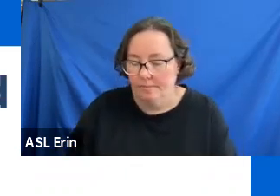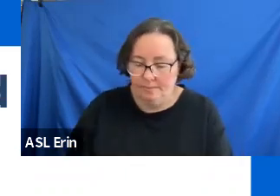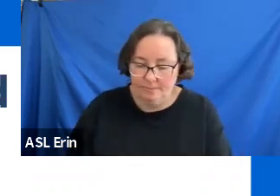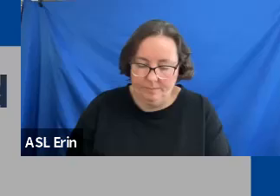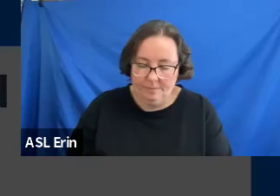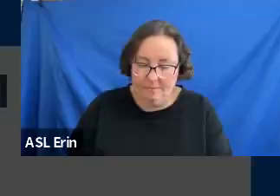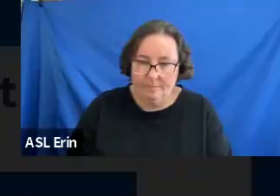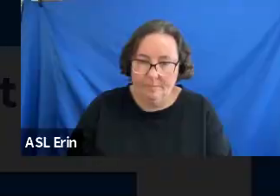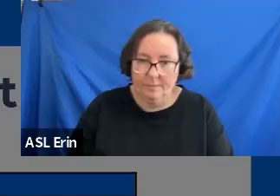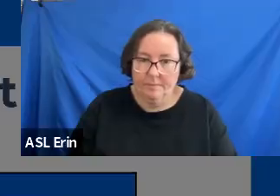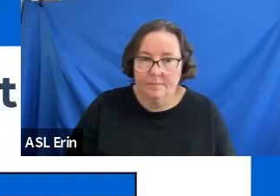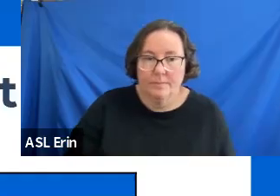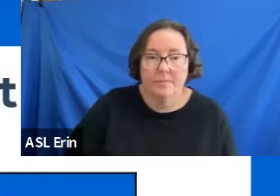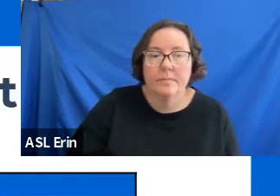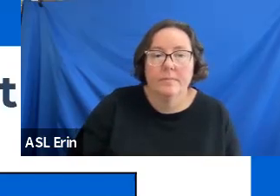I think,